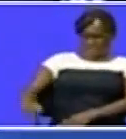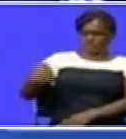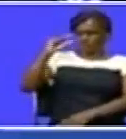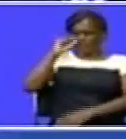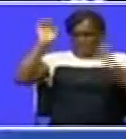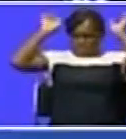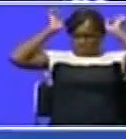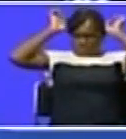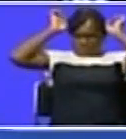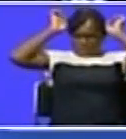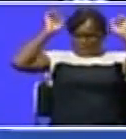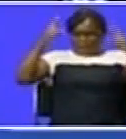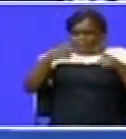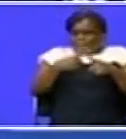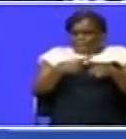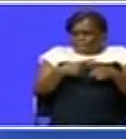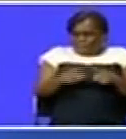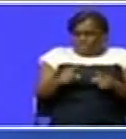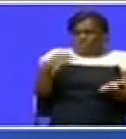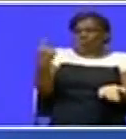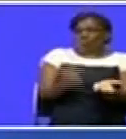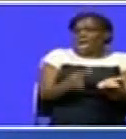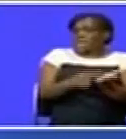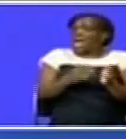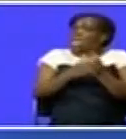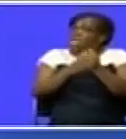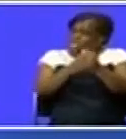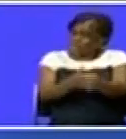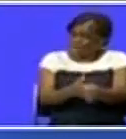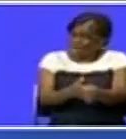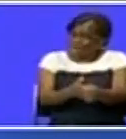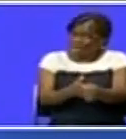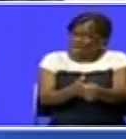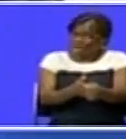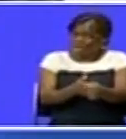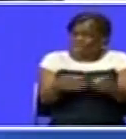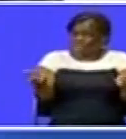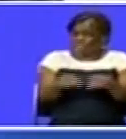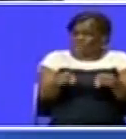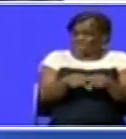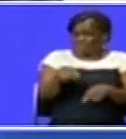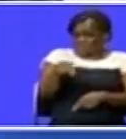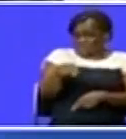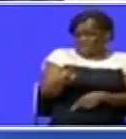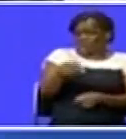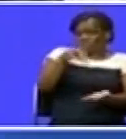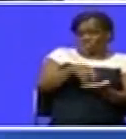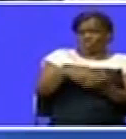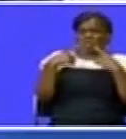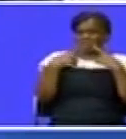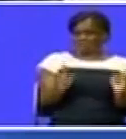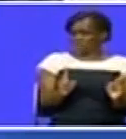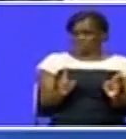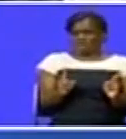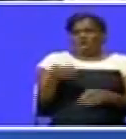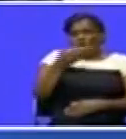and Ethiopia, but one that prompted Uganda leader Yoweri Museveni to once again declare his stand that the country's